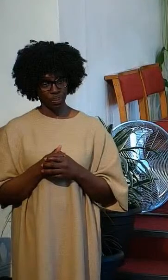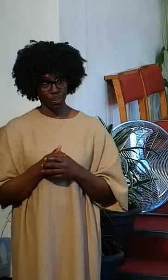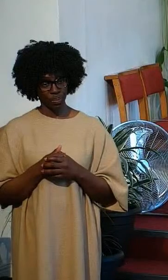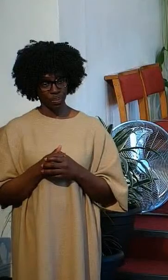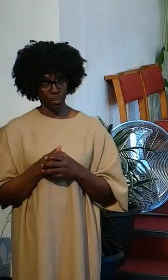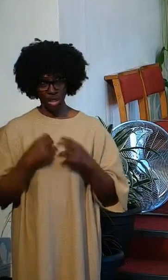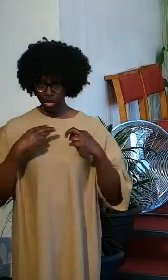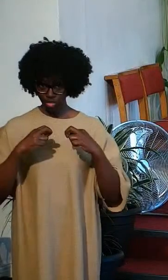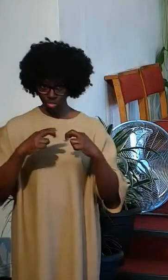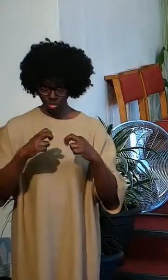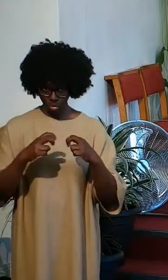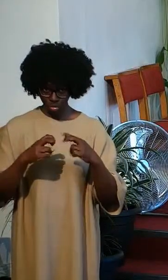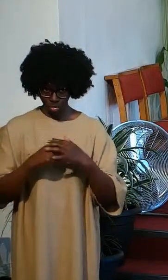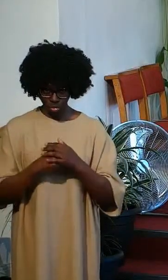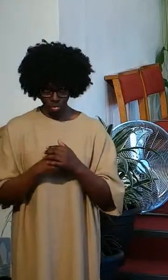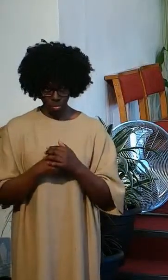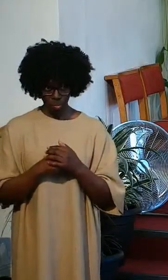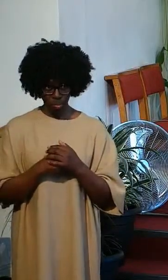plant